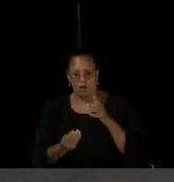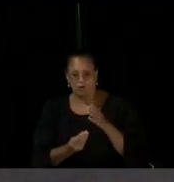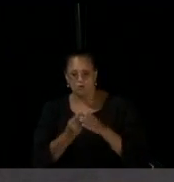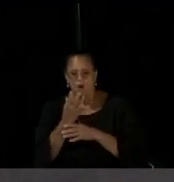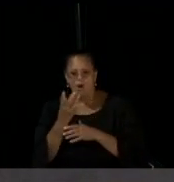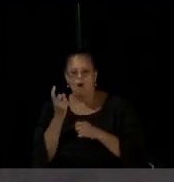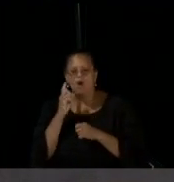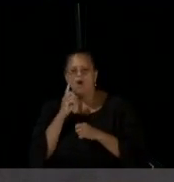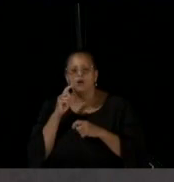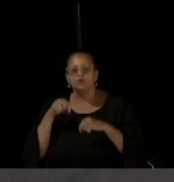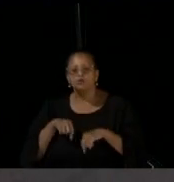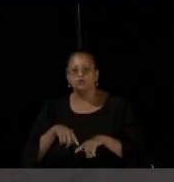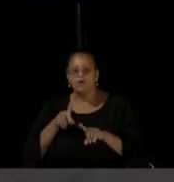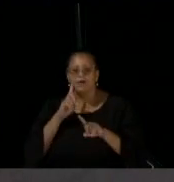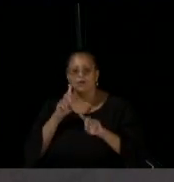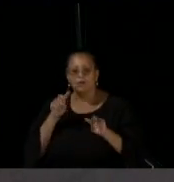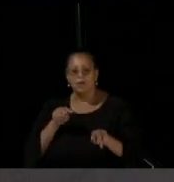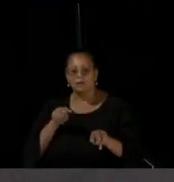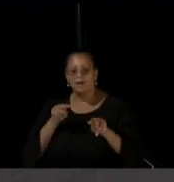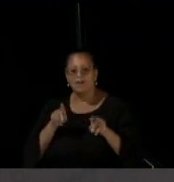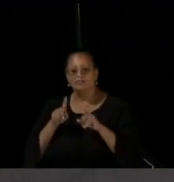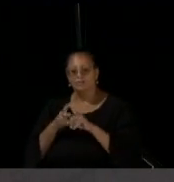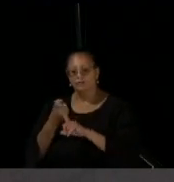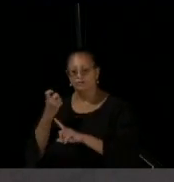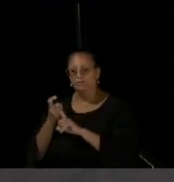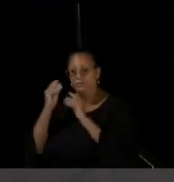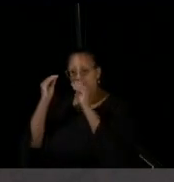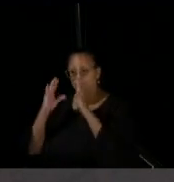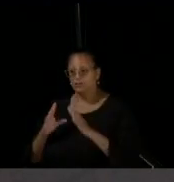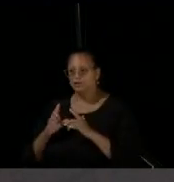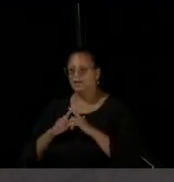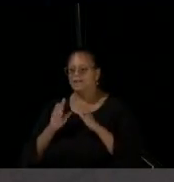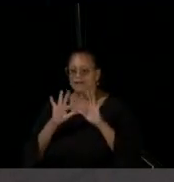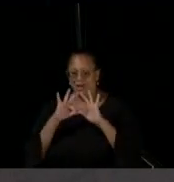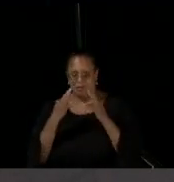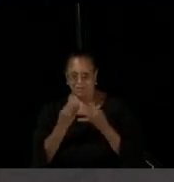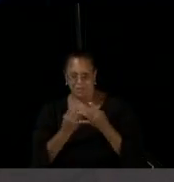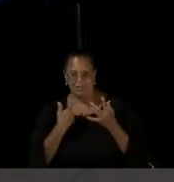the watchful eyes of our teachers, family, and community members.